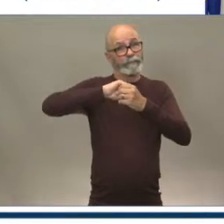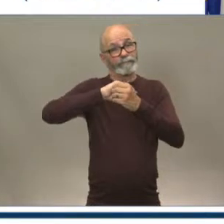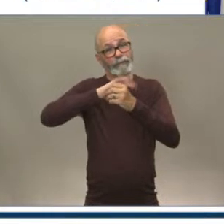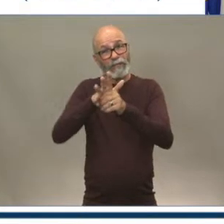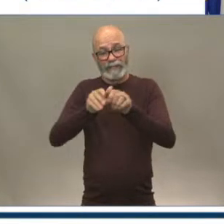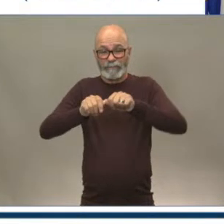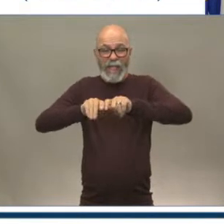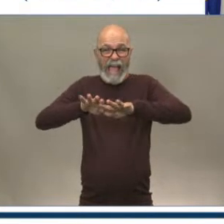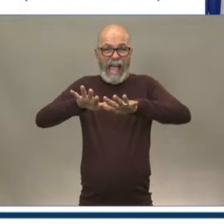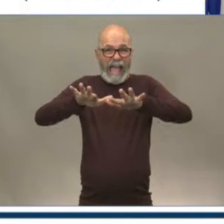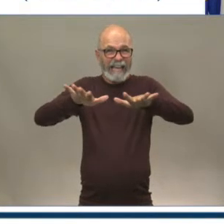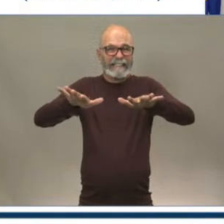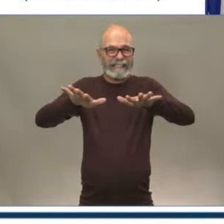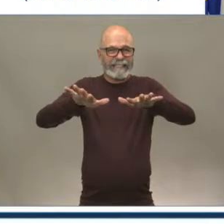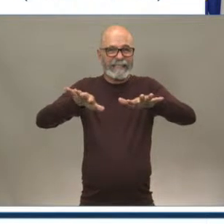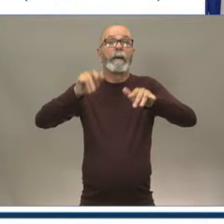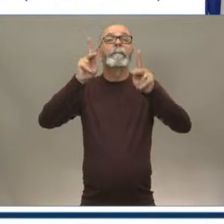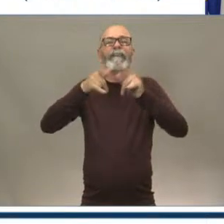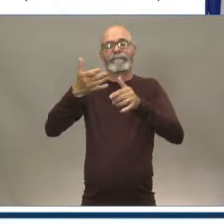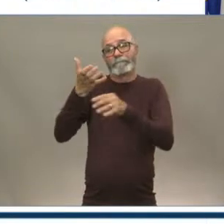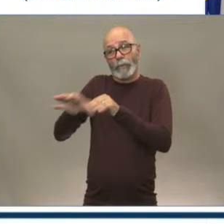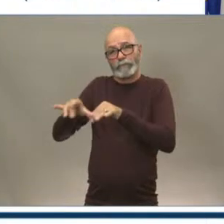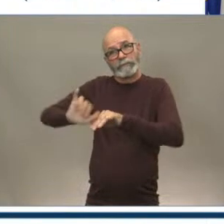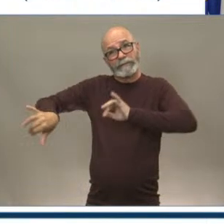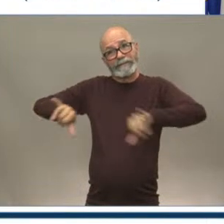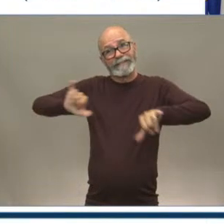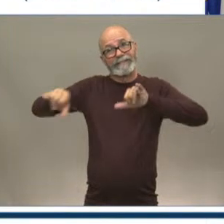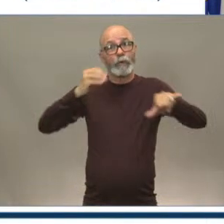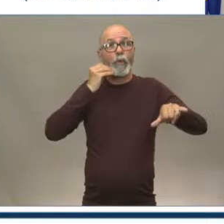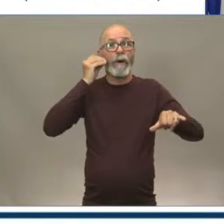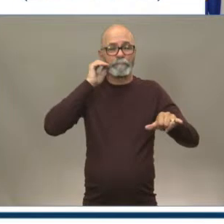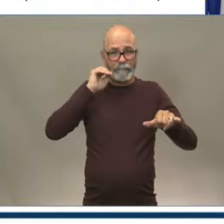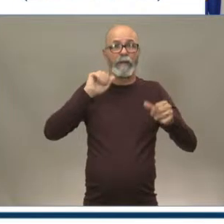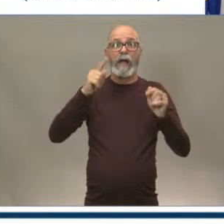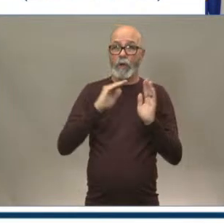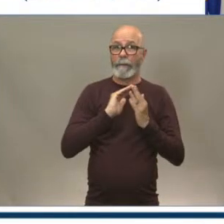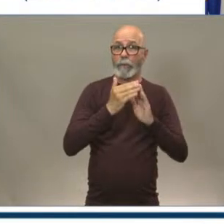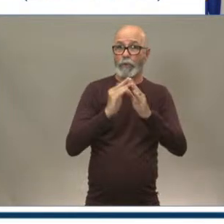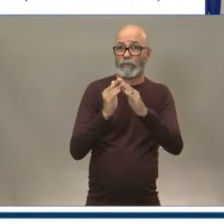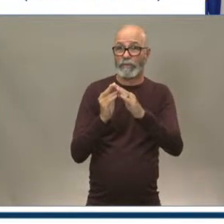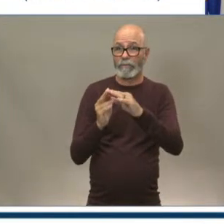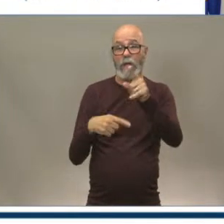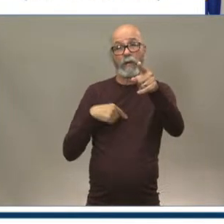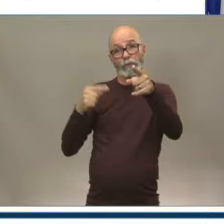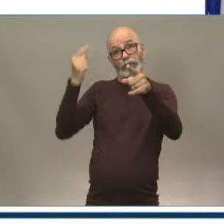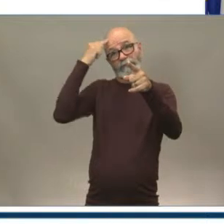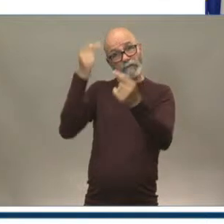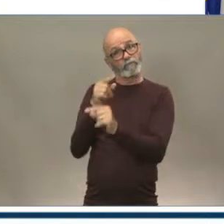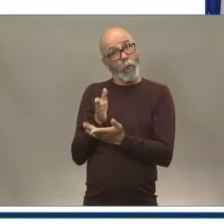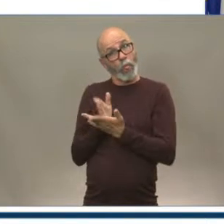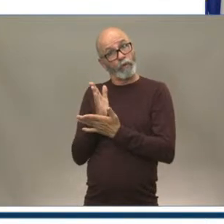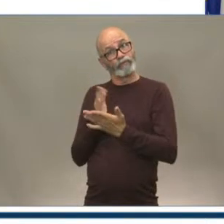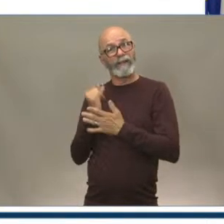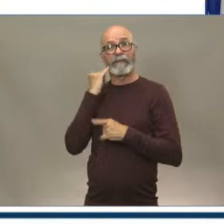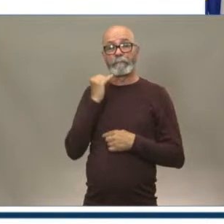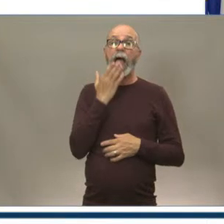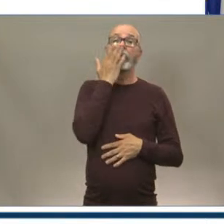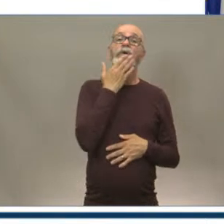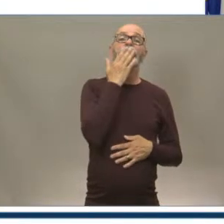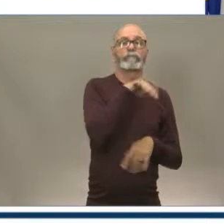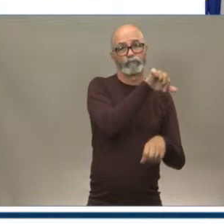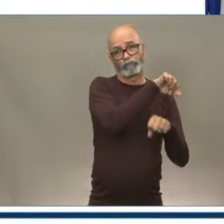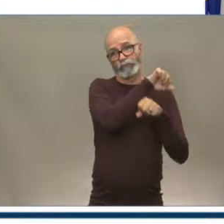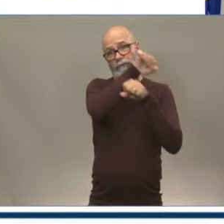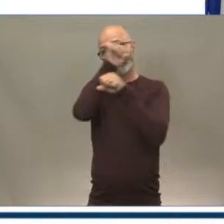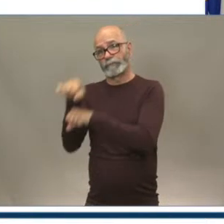their home communities. But is it okay for someone to travel an hour from Amherst to Truro to get vaccinated? So I think I've answered